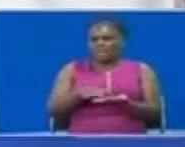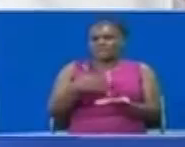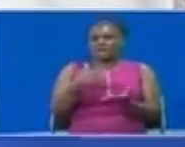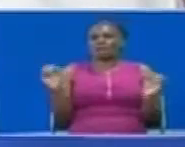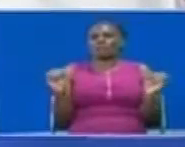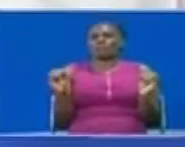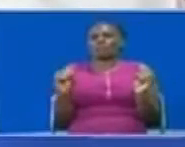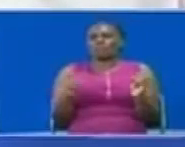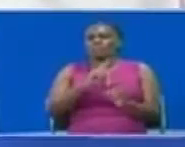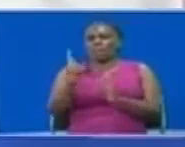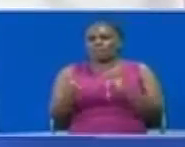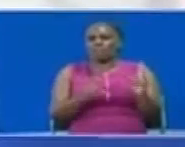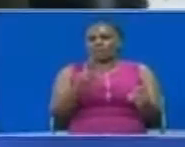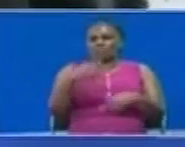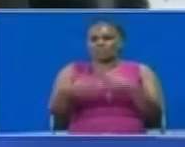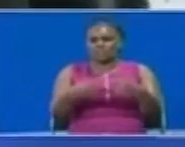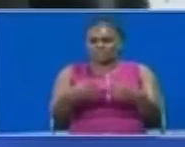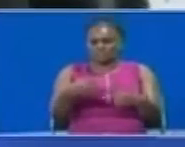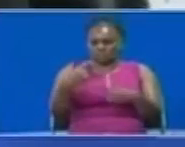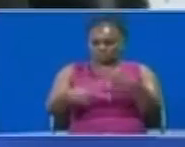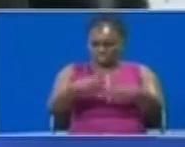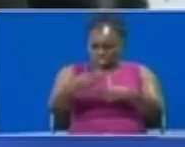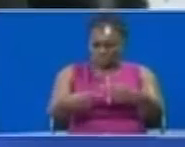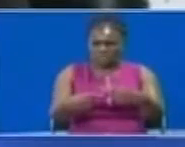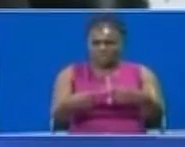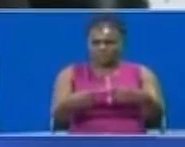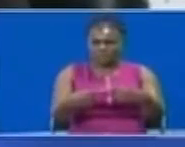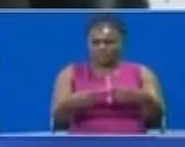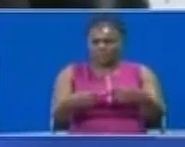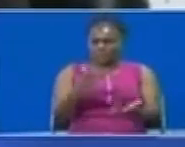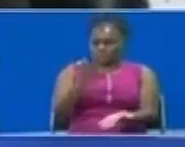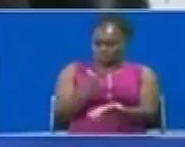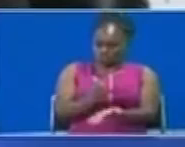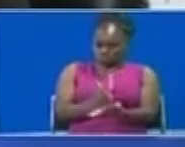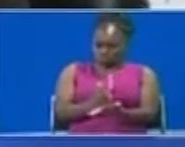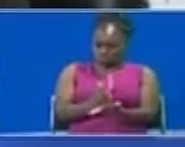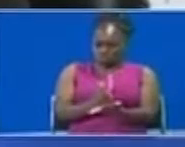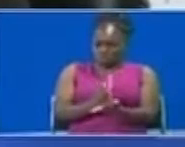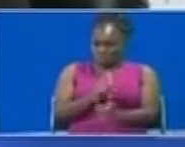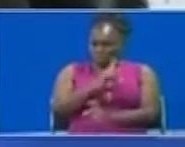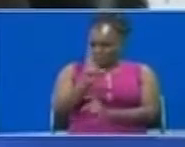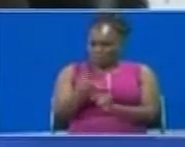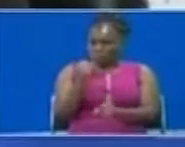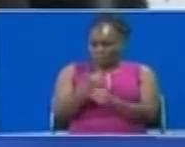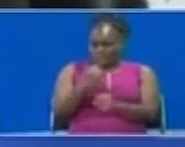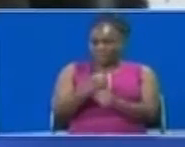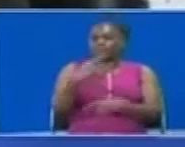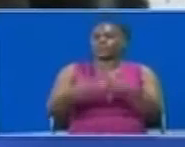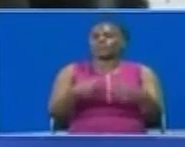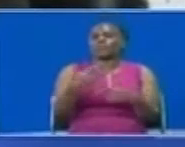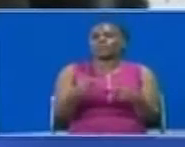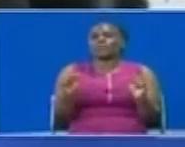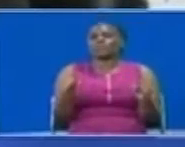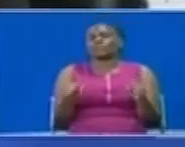and the vetting process of agents was still underway. The truth is that they are still operating. There could